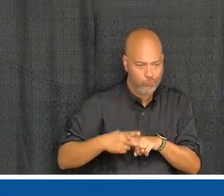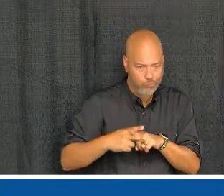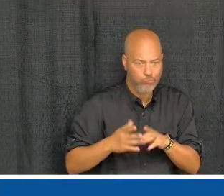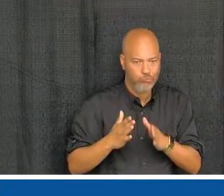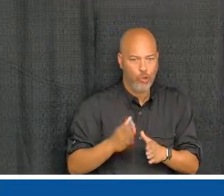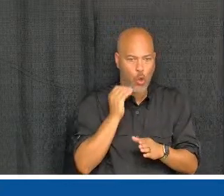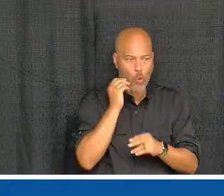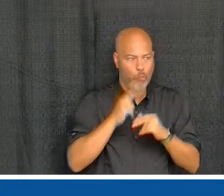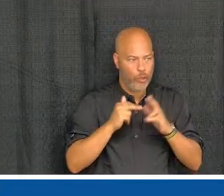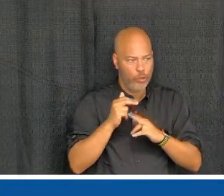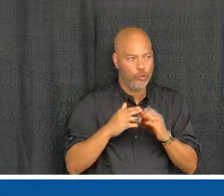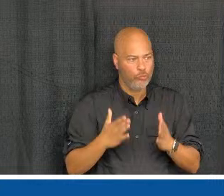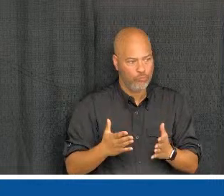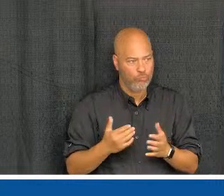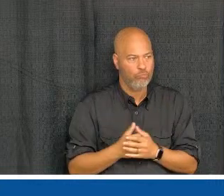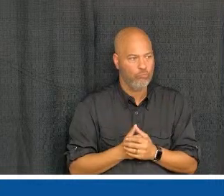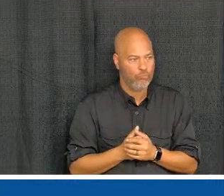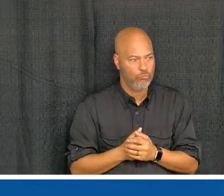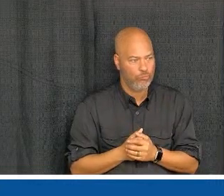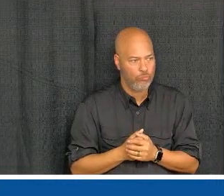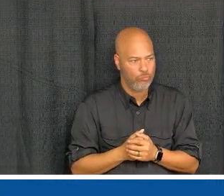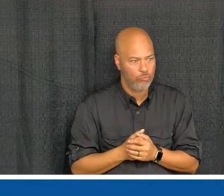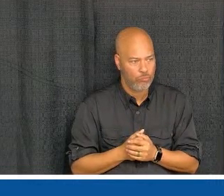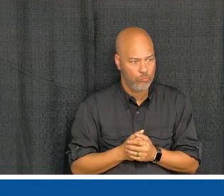home builders and things like that.